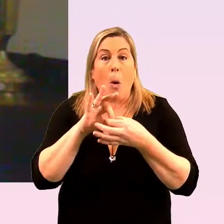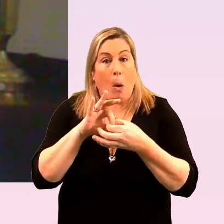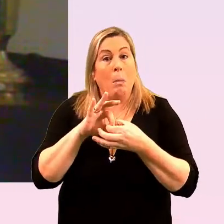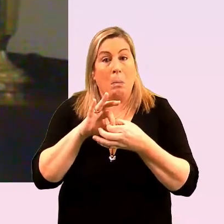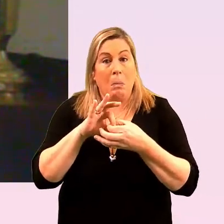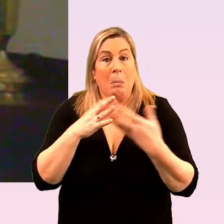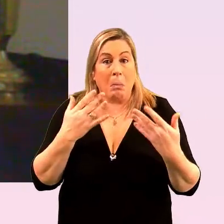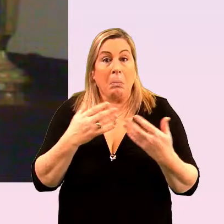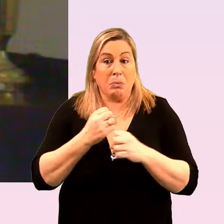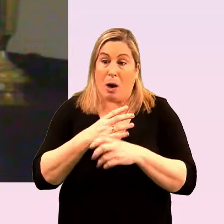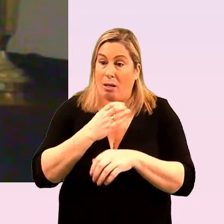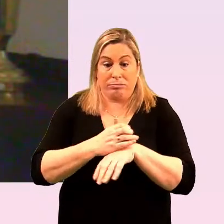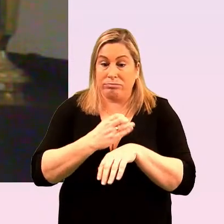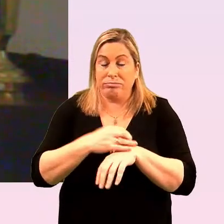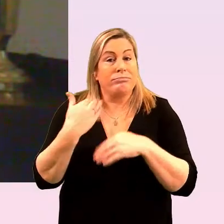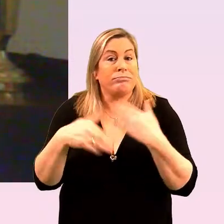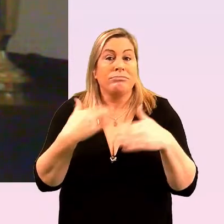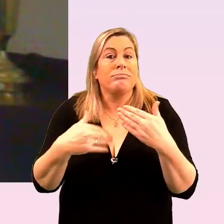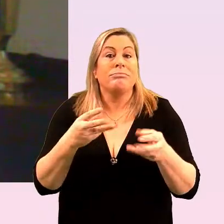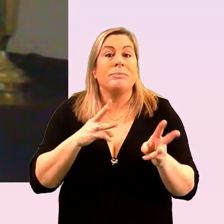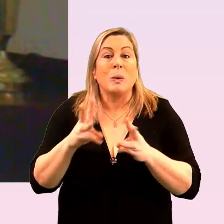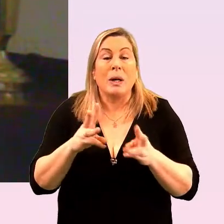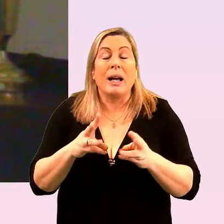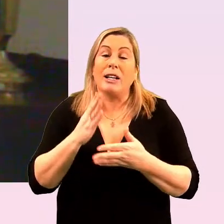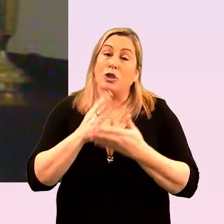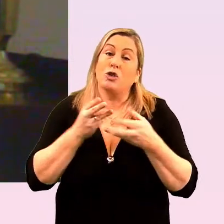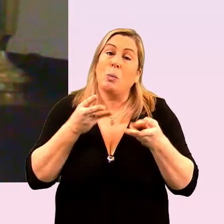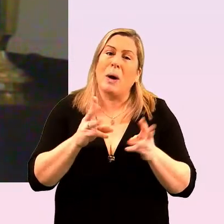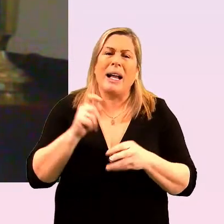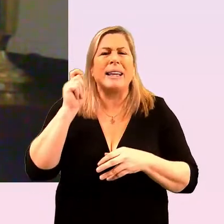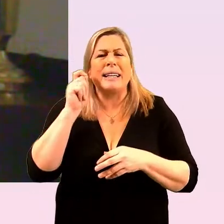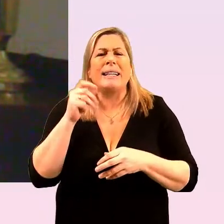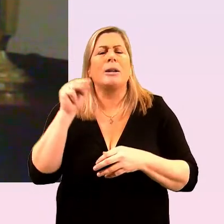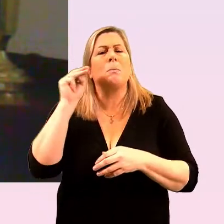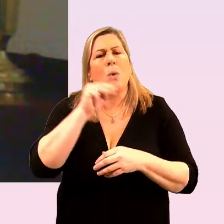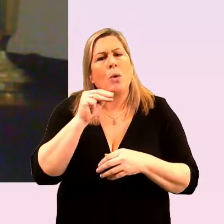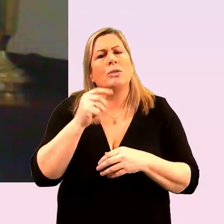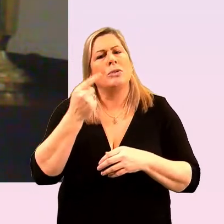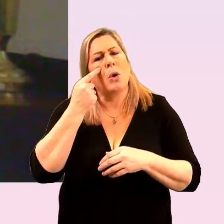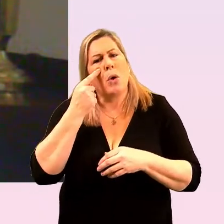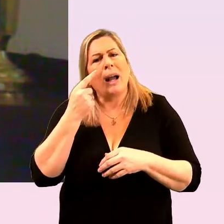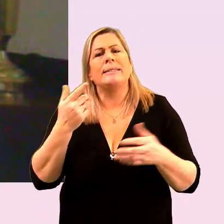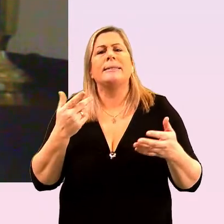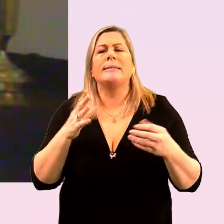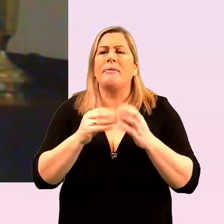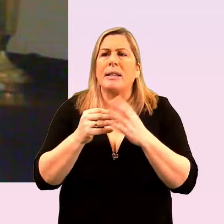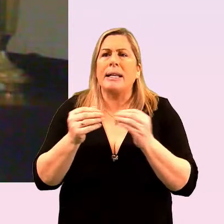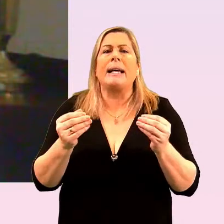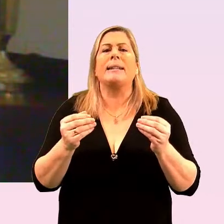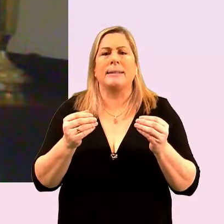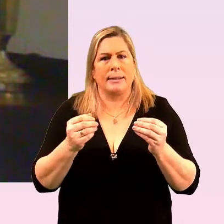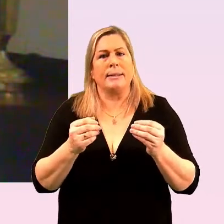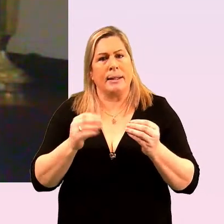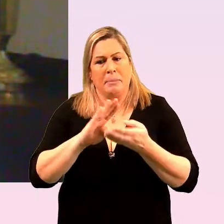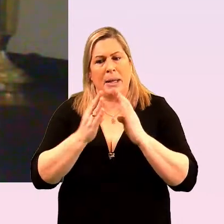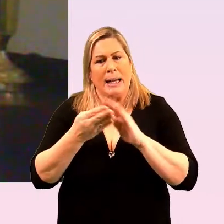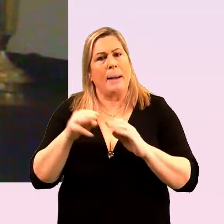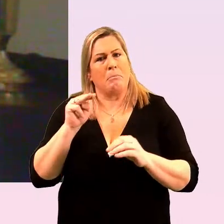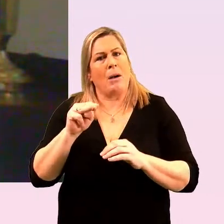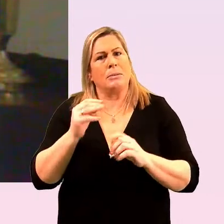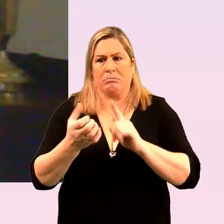turned out. And in some ways, I think it's important to look at the things that have become